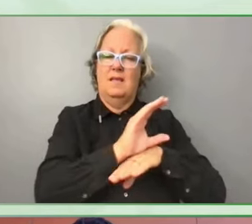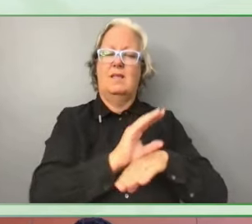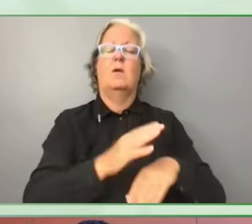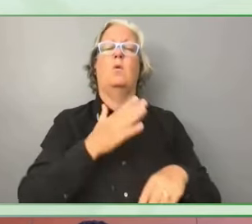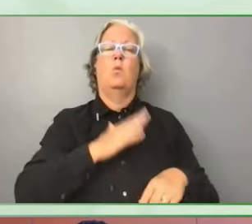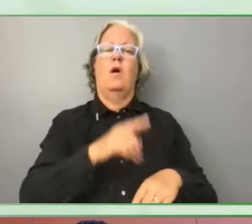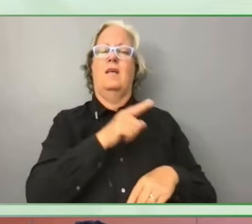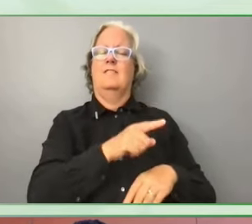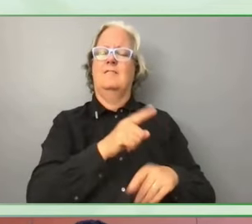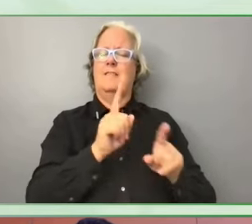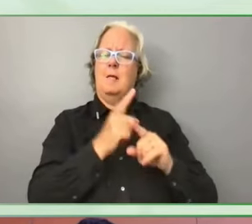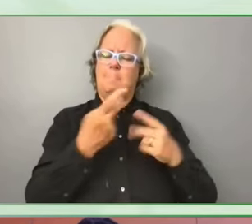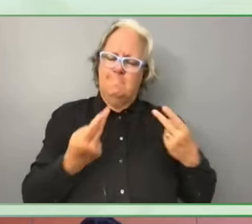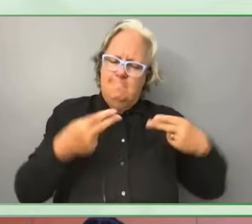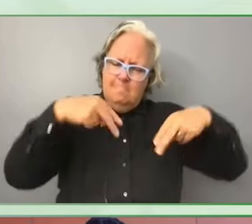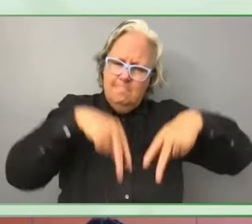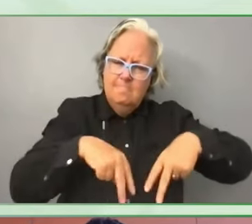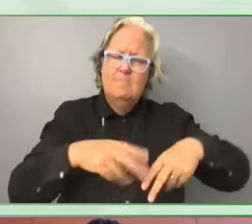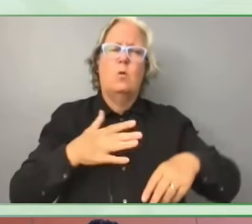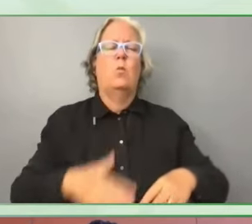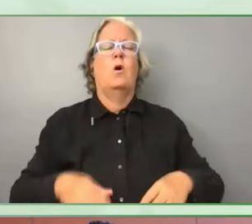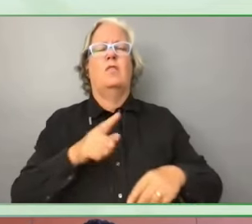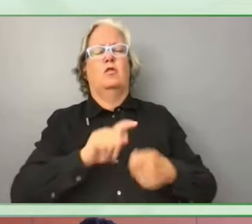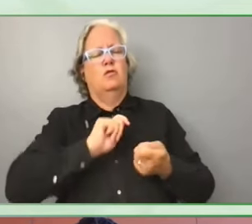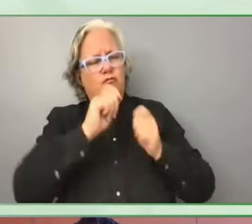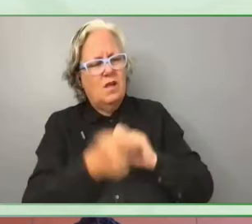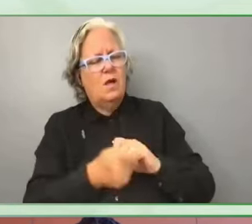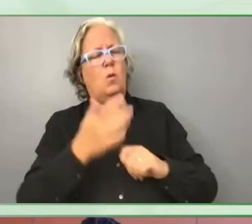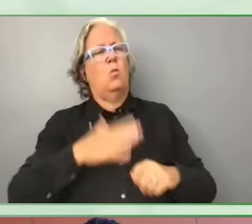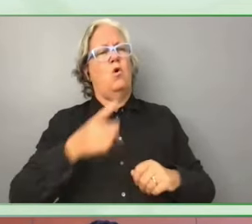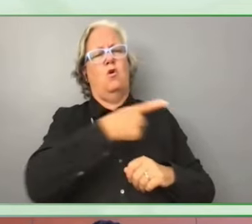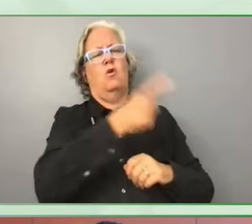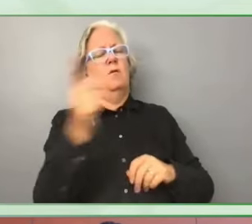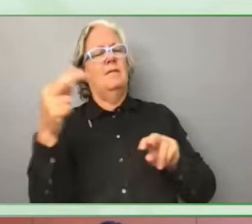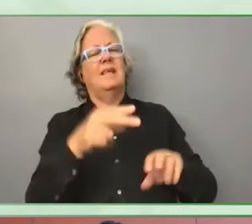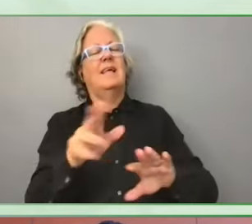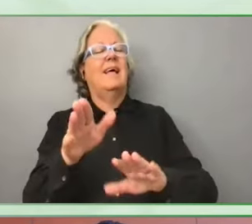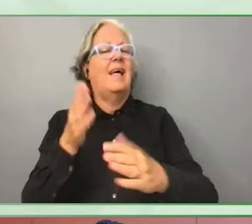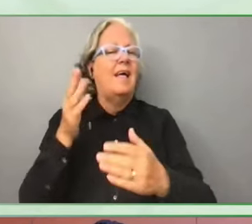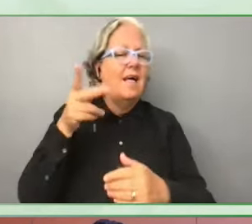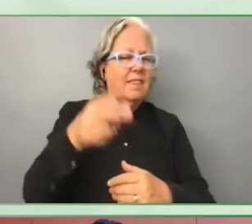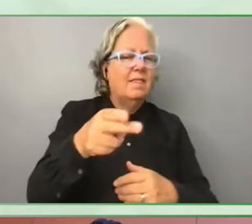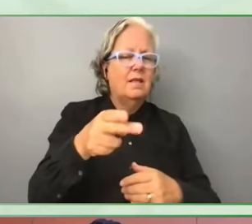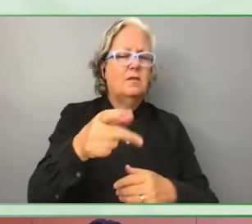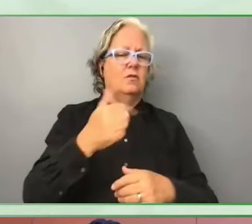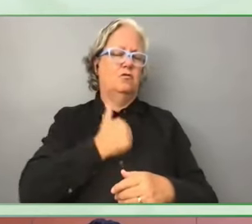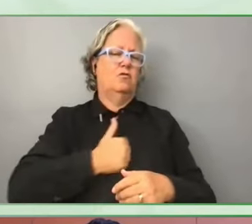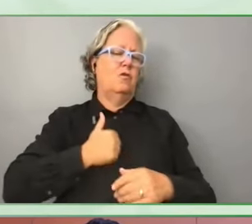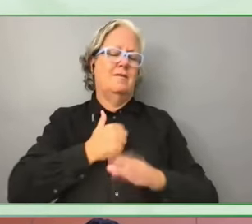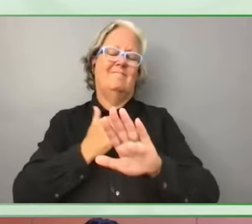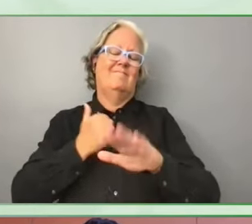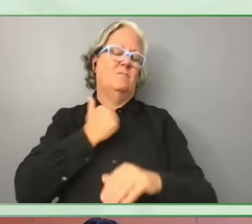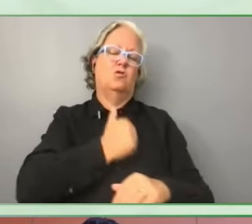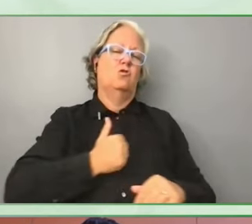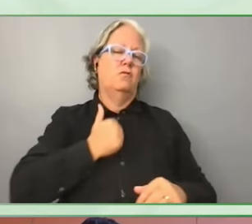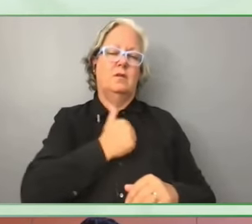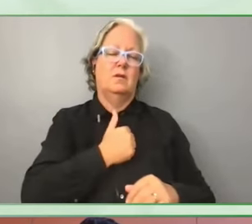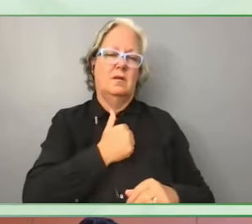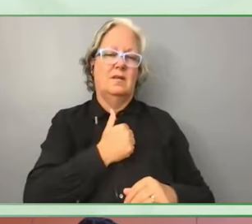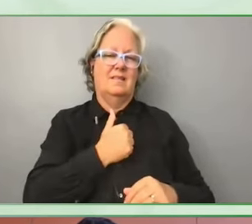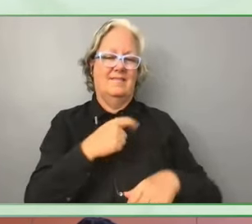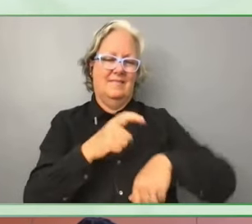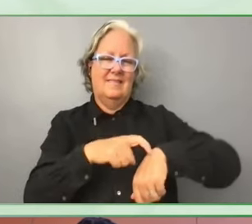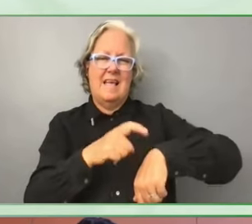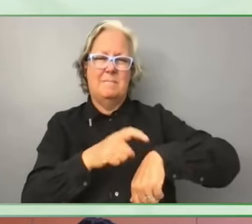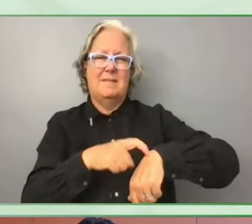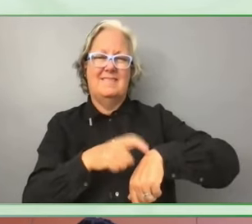active agents of change and let their voices be heard. Liliane. Storytelling is another. I'm sorry, we have to move on